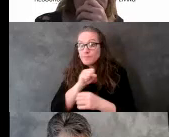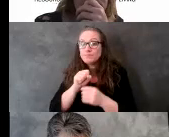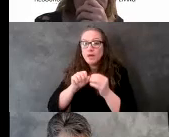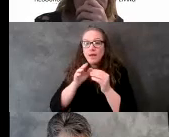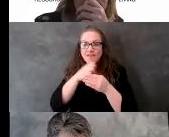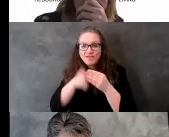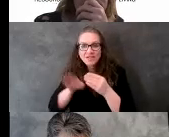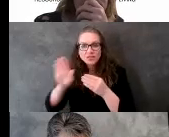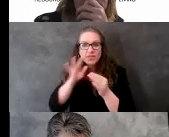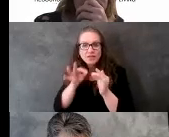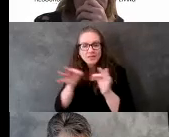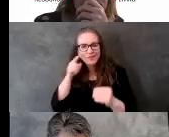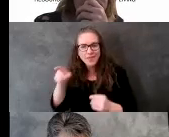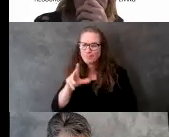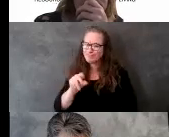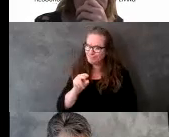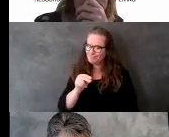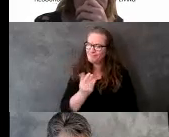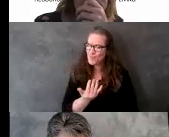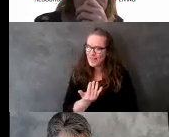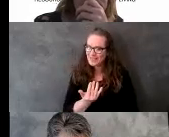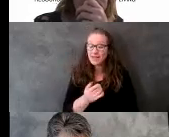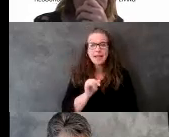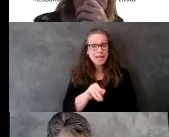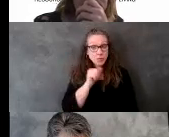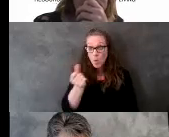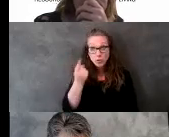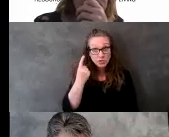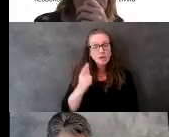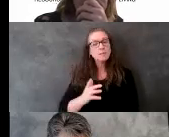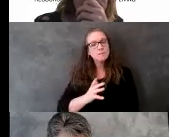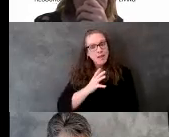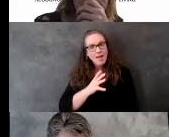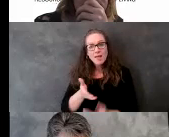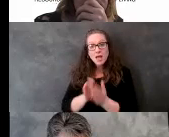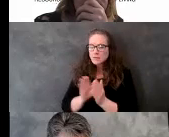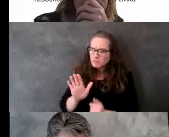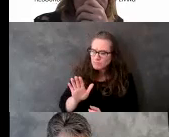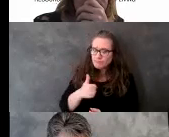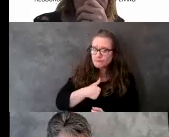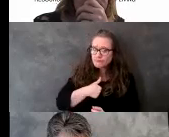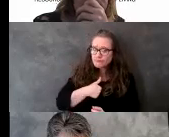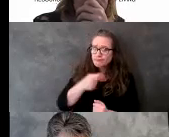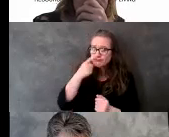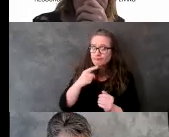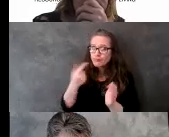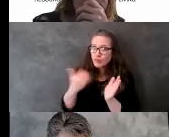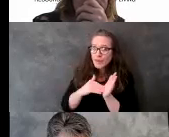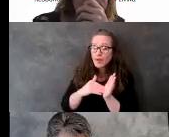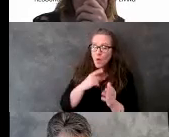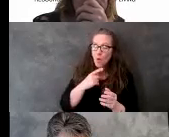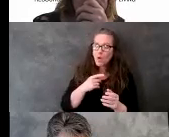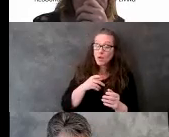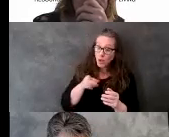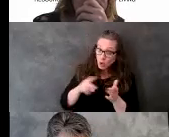say. If you don't understand what they're saying, it's okay to ask them politely to repeat it back or paraphrase back to